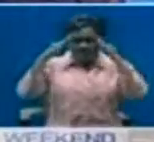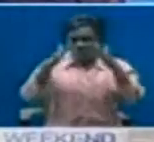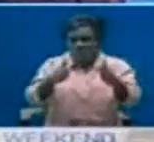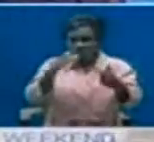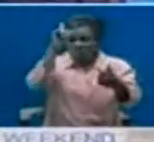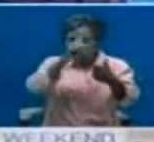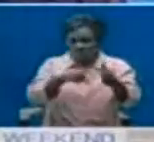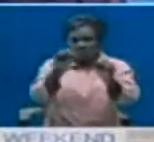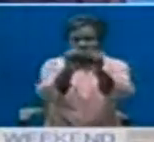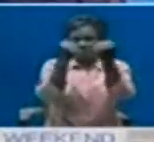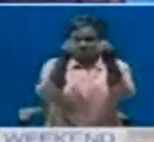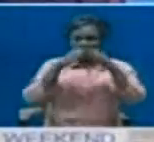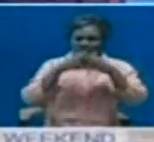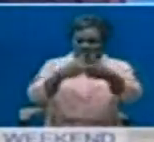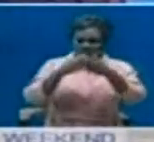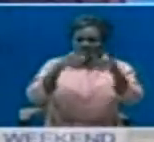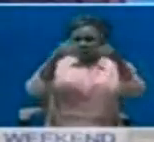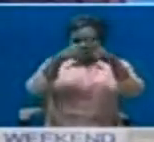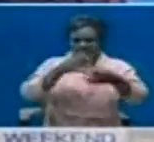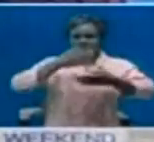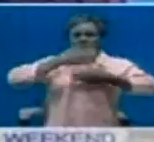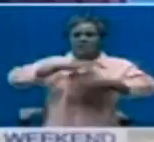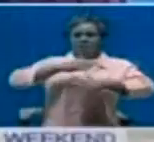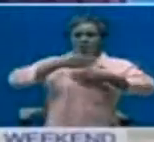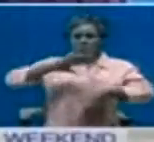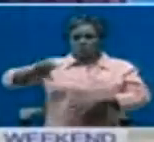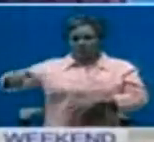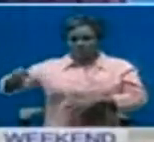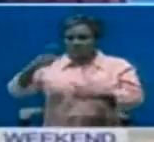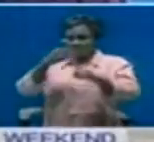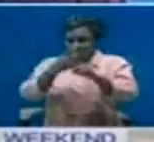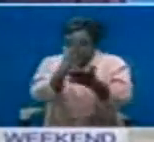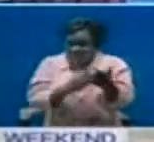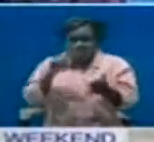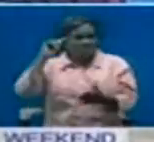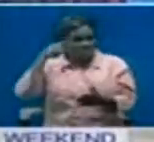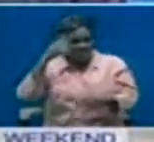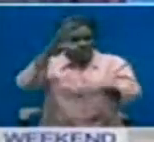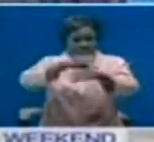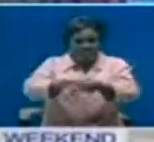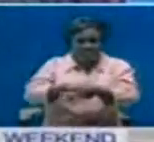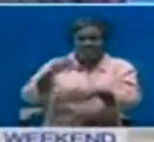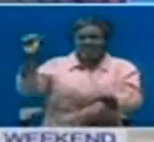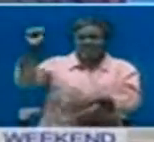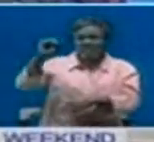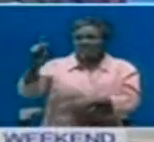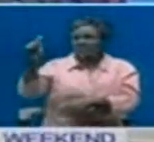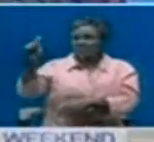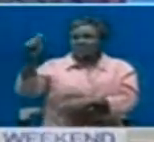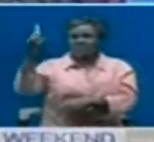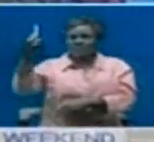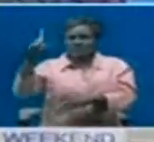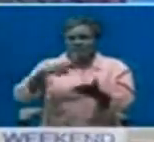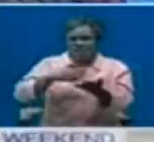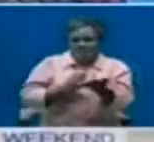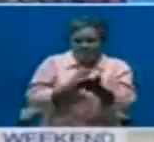around safe sex. But today in Samburu County, there are some who consider getting an STD a rite of passage. Gonorrhea